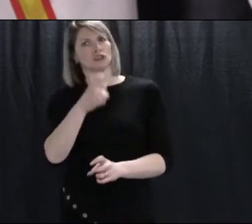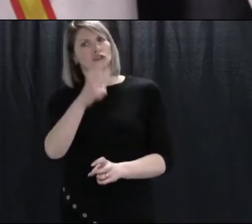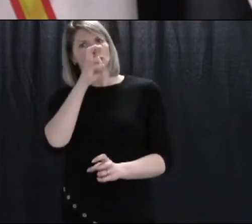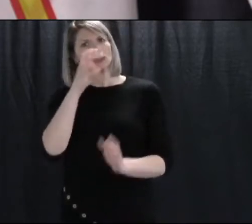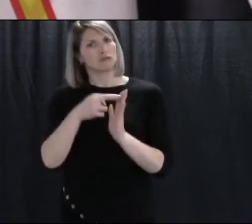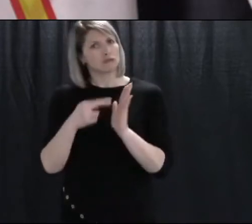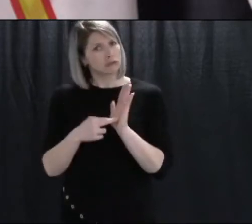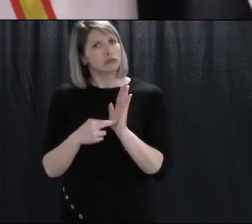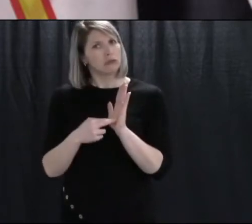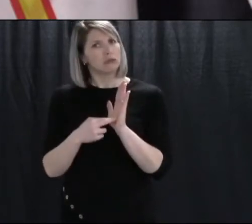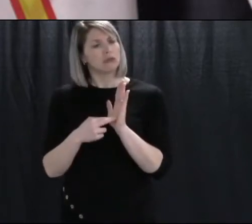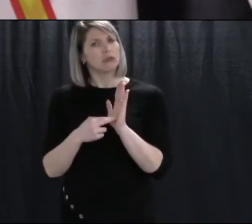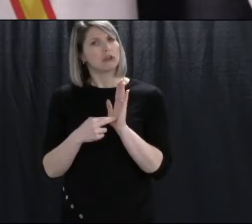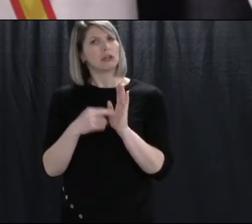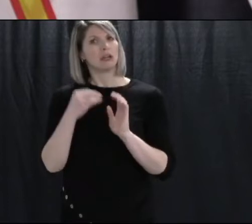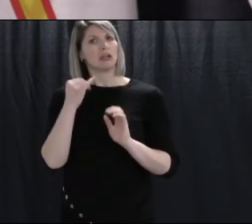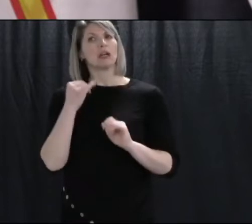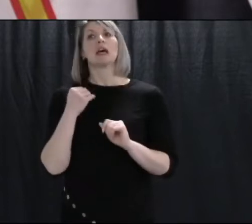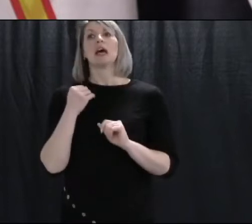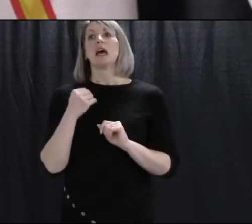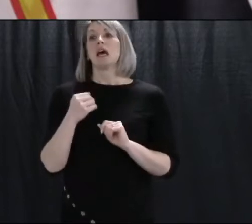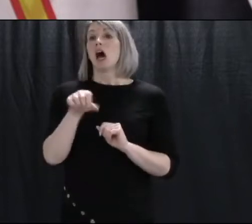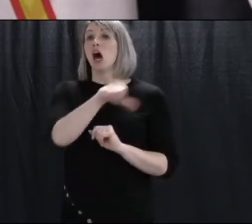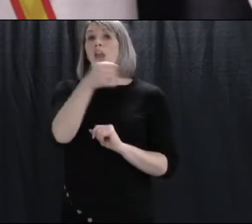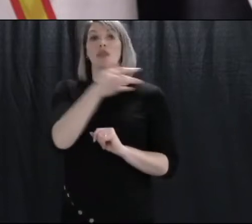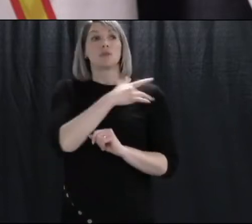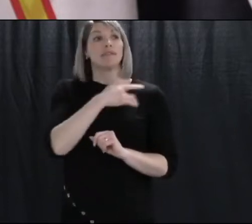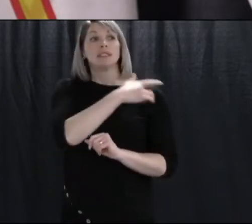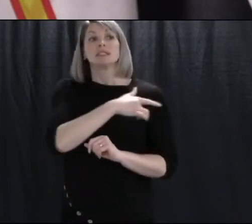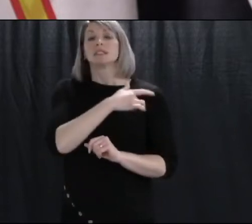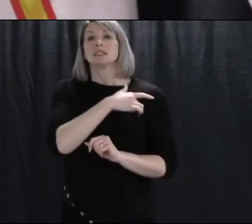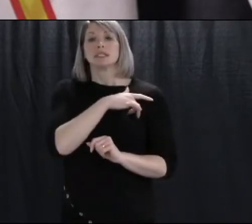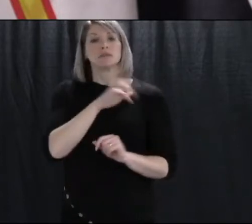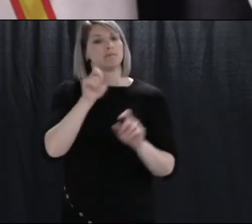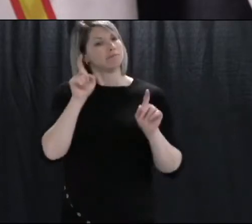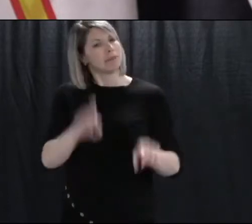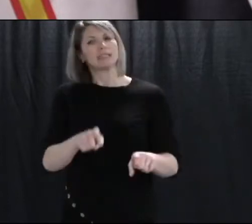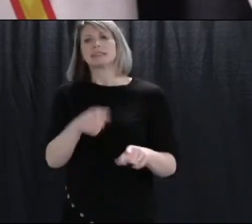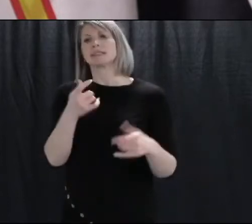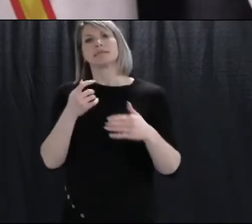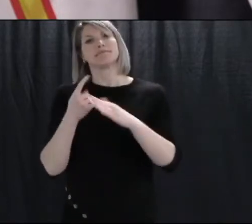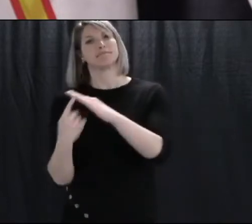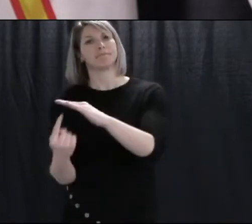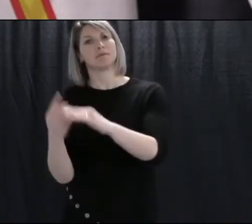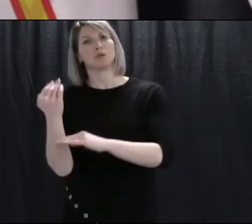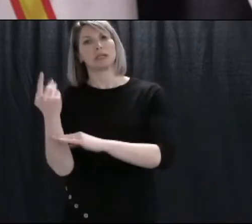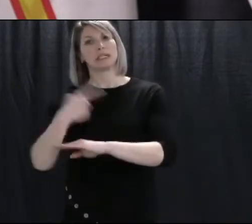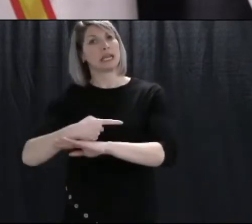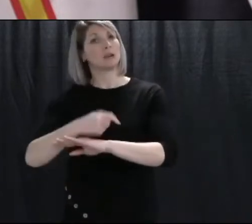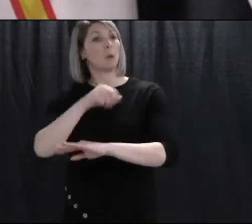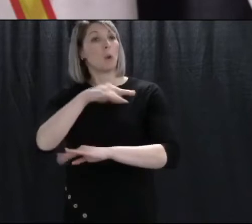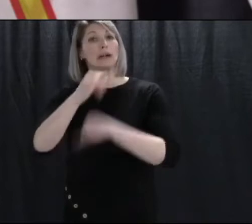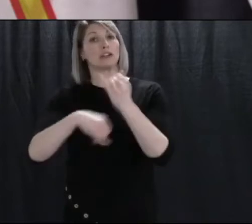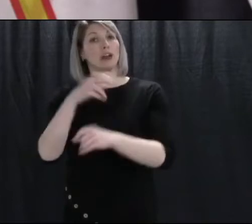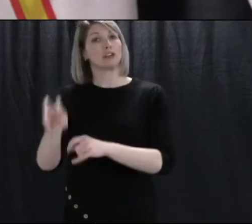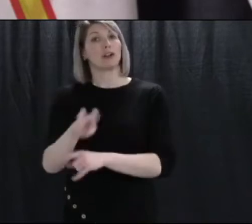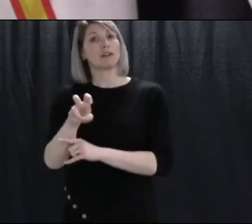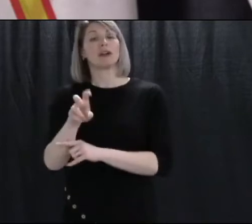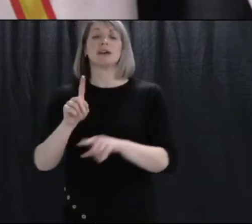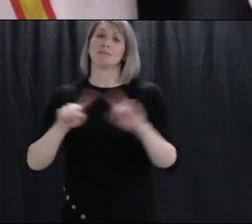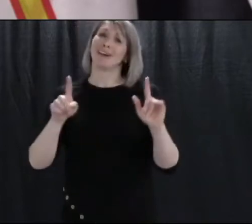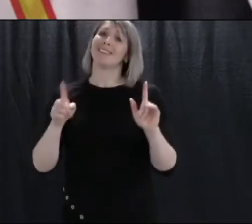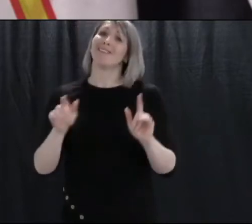province from outside of Newfoundland and Labrador or from another country, this is a requirement. However, from time to time, there's essential